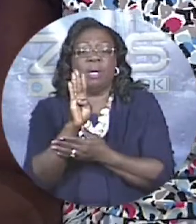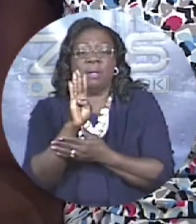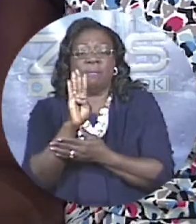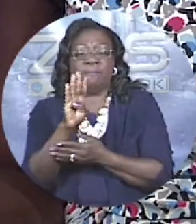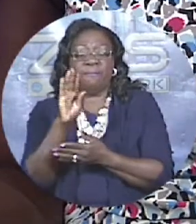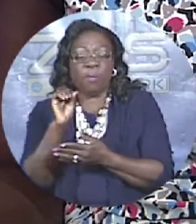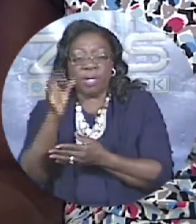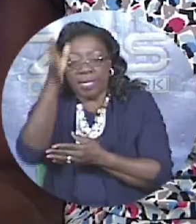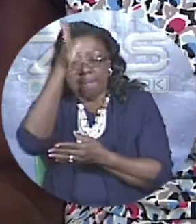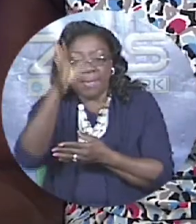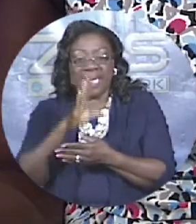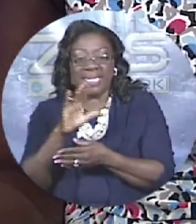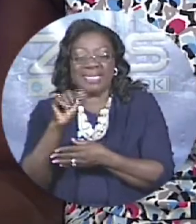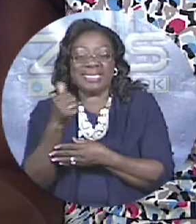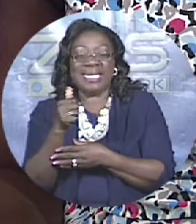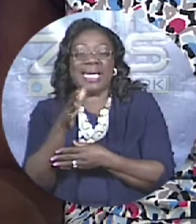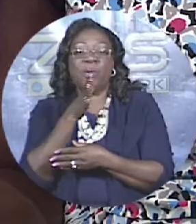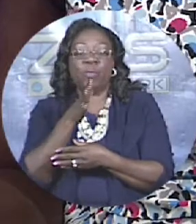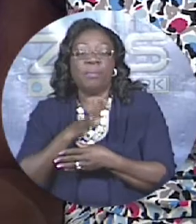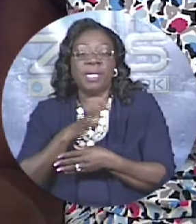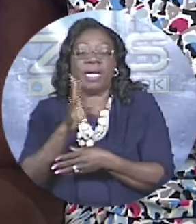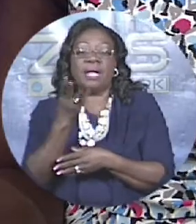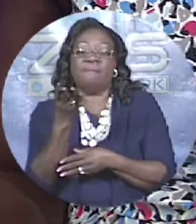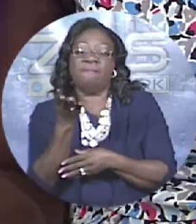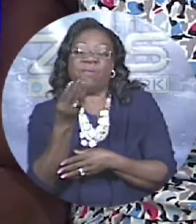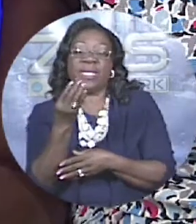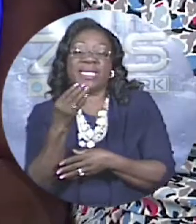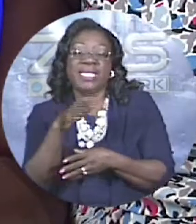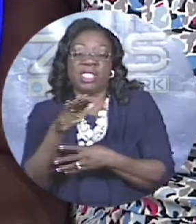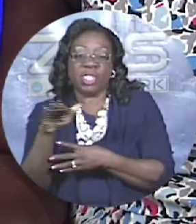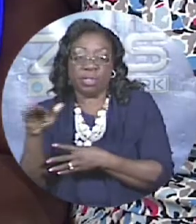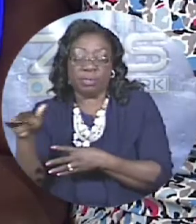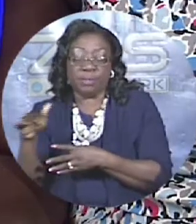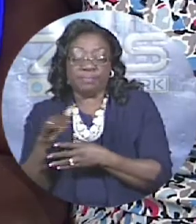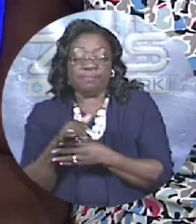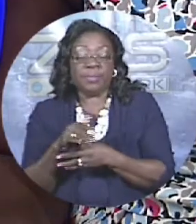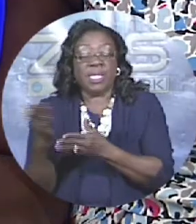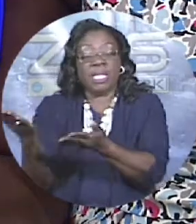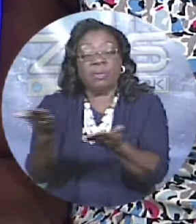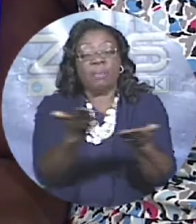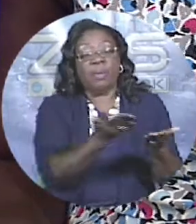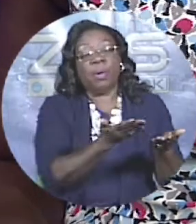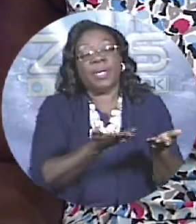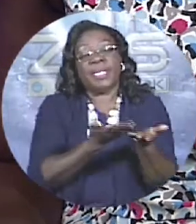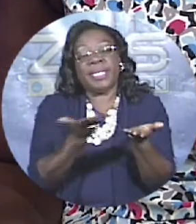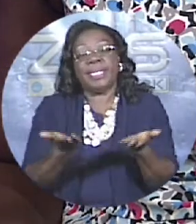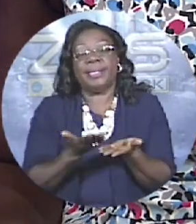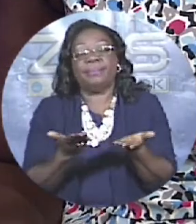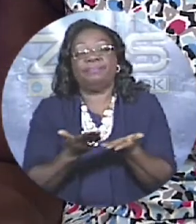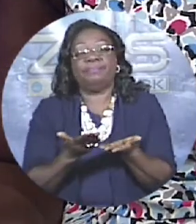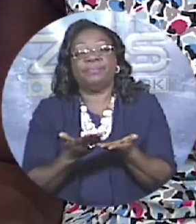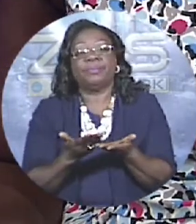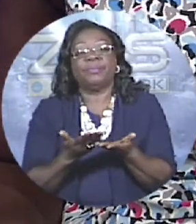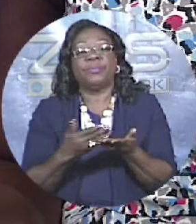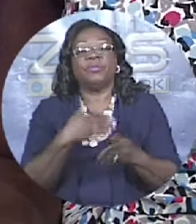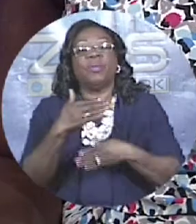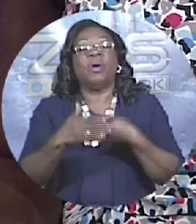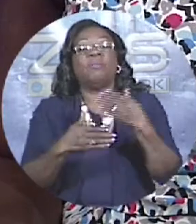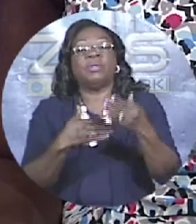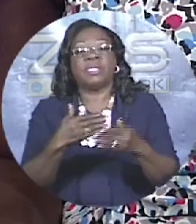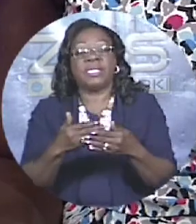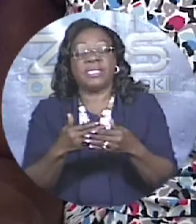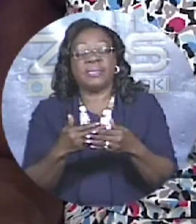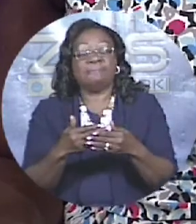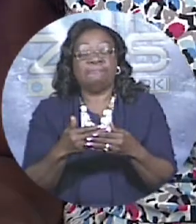women, and 14 children who have been transported to the capital by a Defense Force patrol craft for further processing.